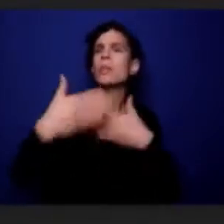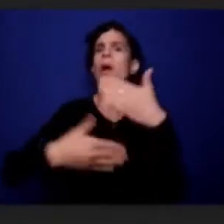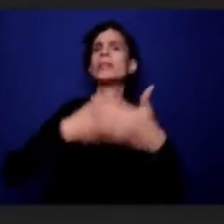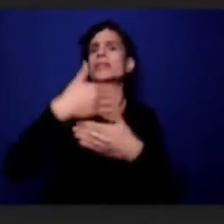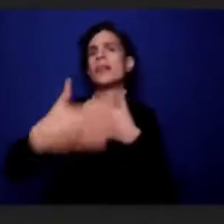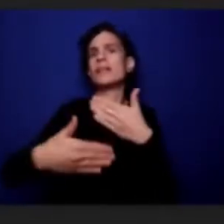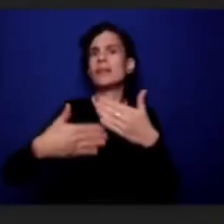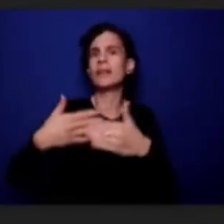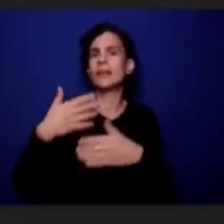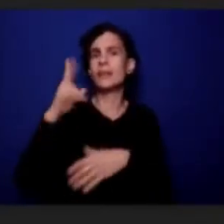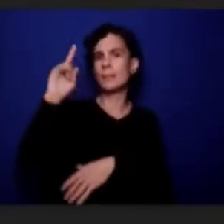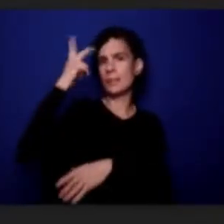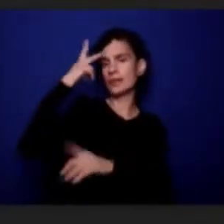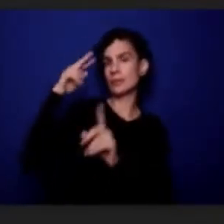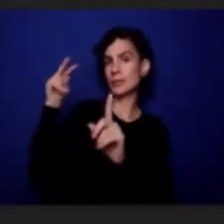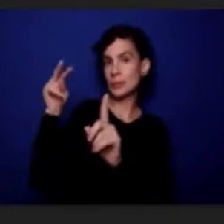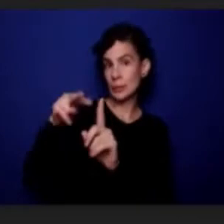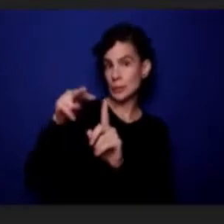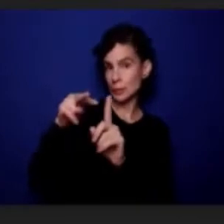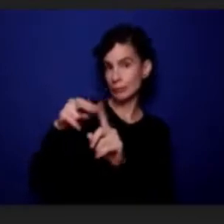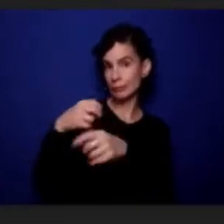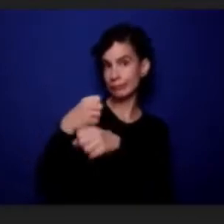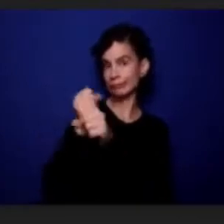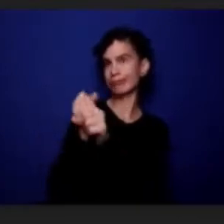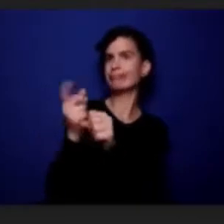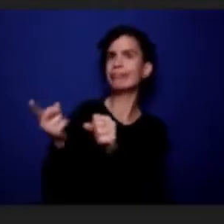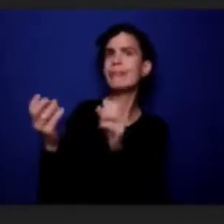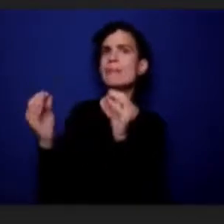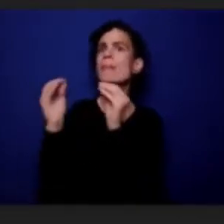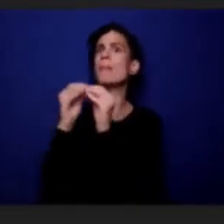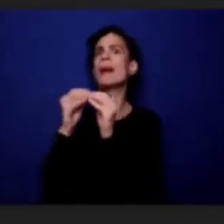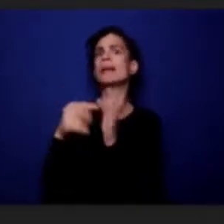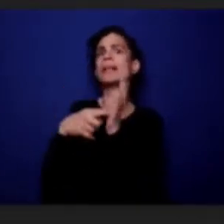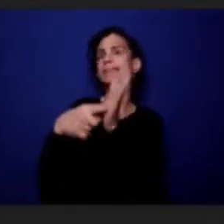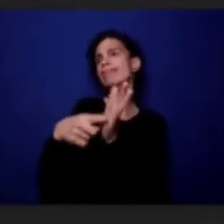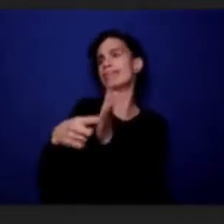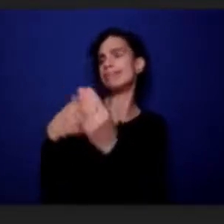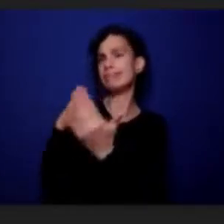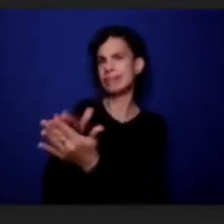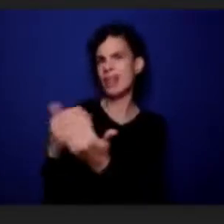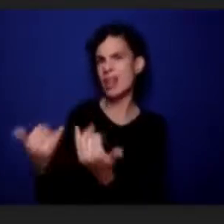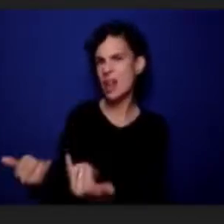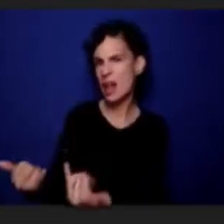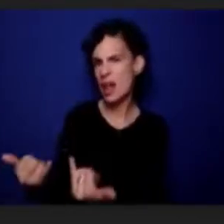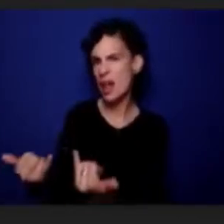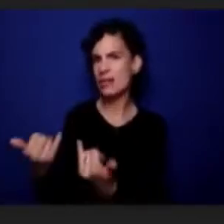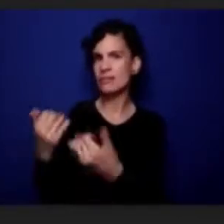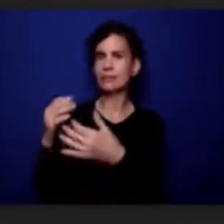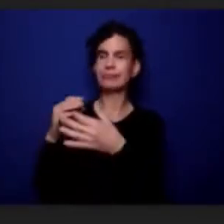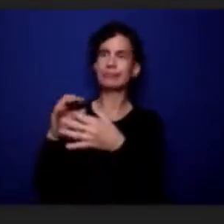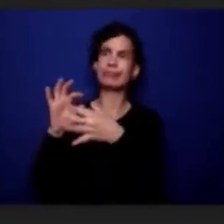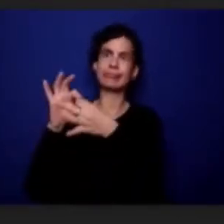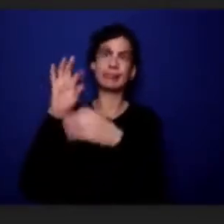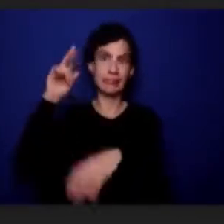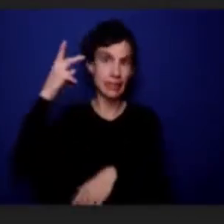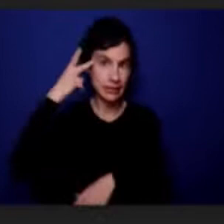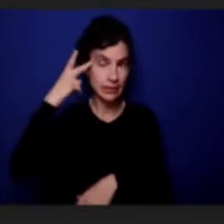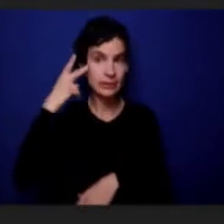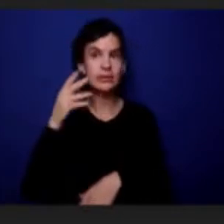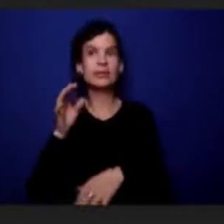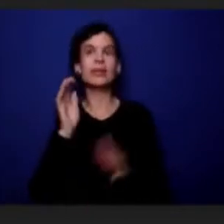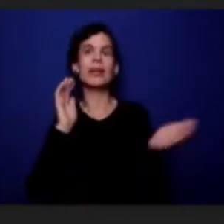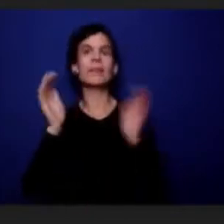by regressive people, progressive political views, to make their statements in this sort of mythical, symbolic